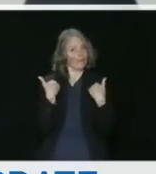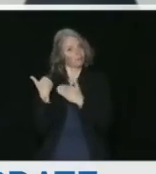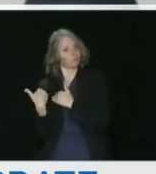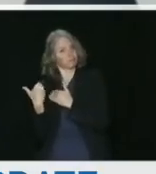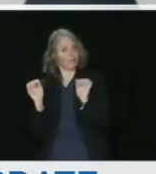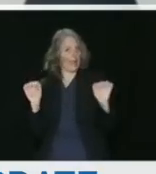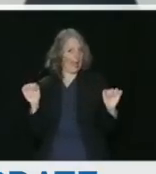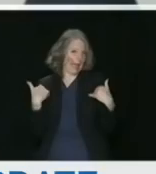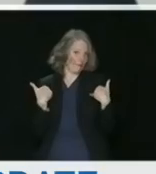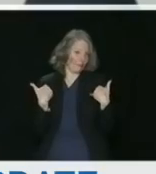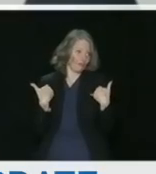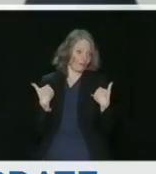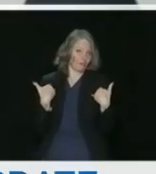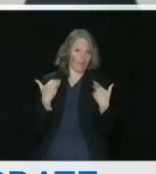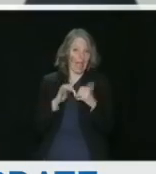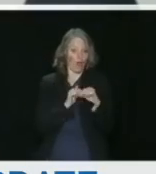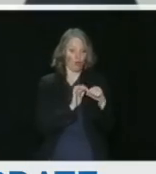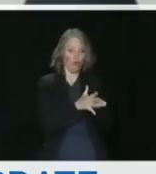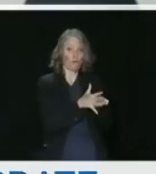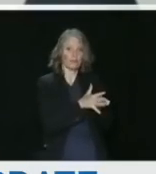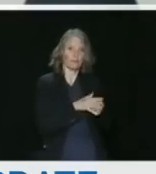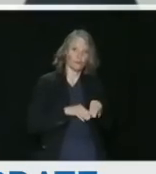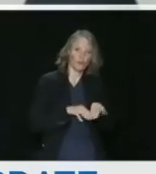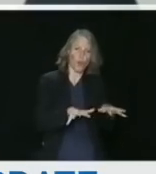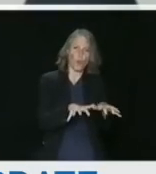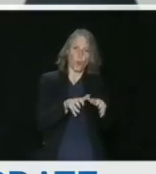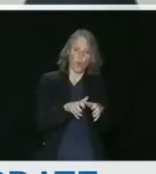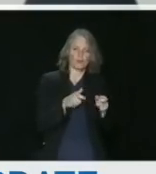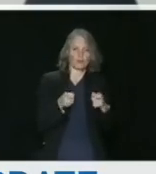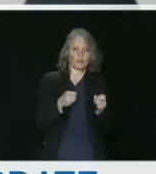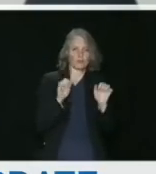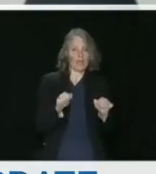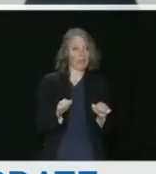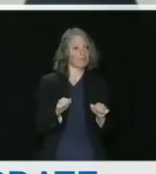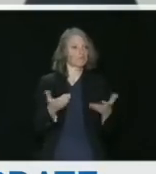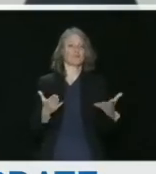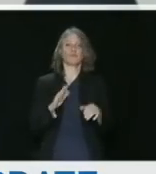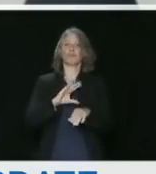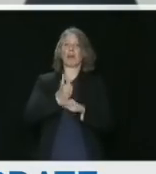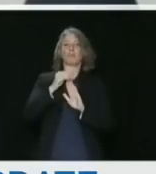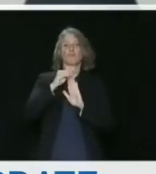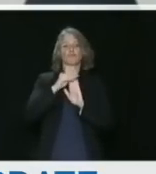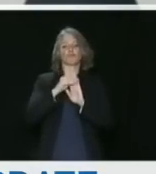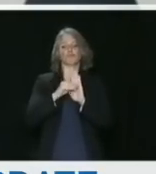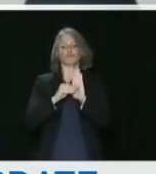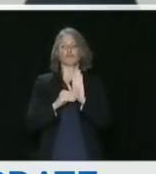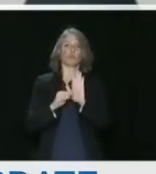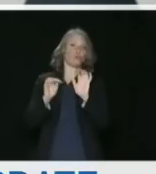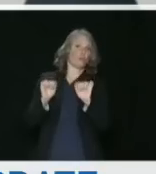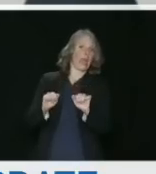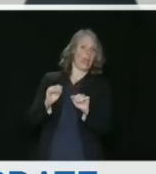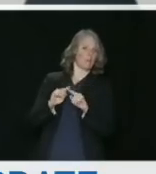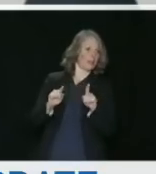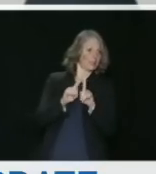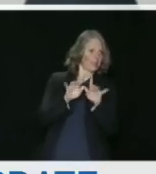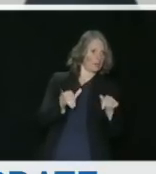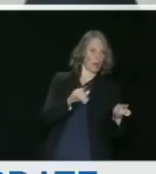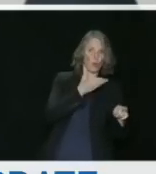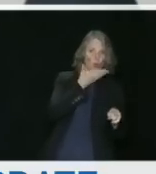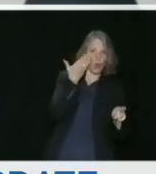in response to this pandemic. We can have all kinds of restrictive public health measures and all that,